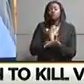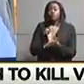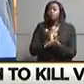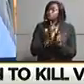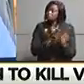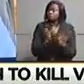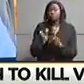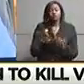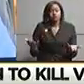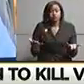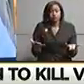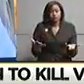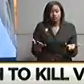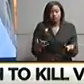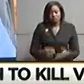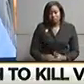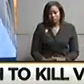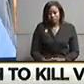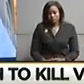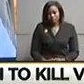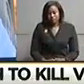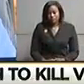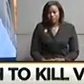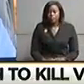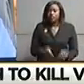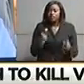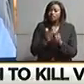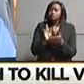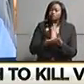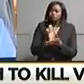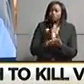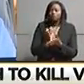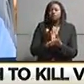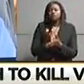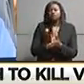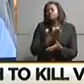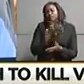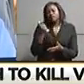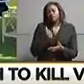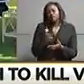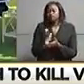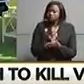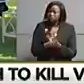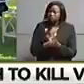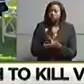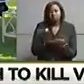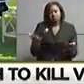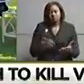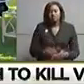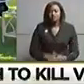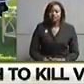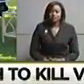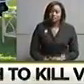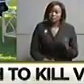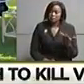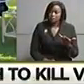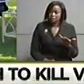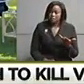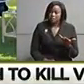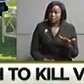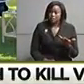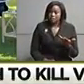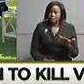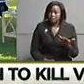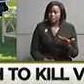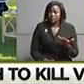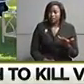ordinary soap. And the cruder, I think the cruder the soap, the better. Don't you think so? The